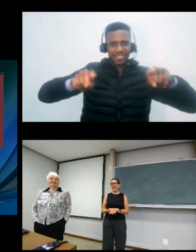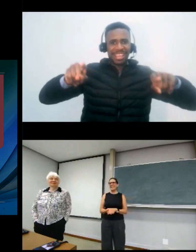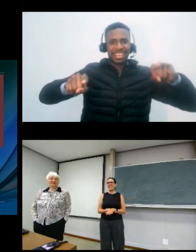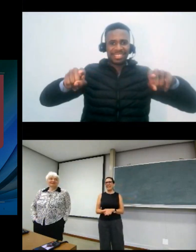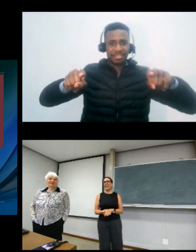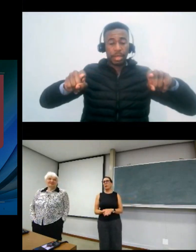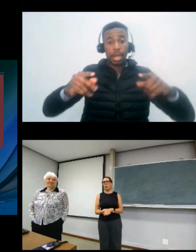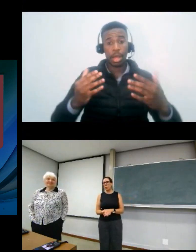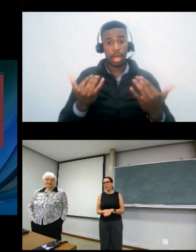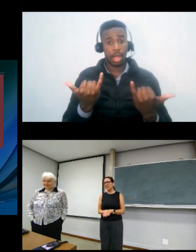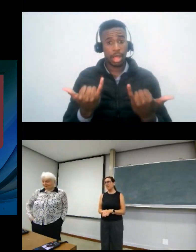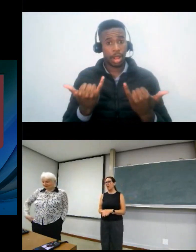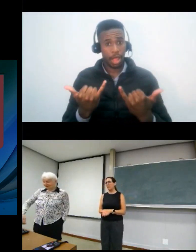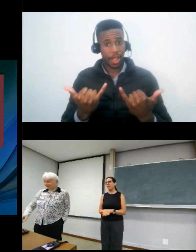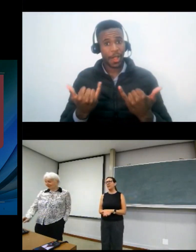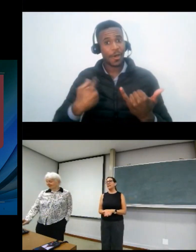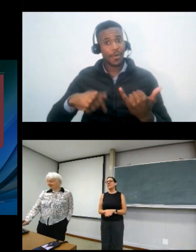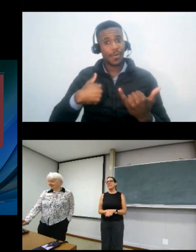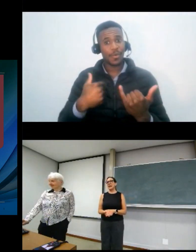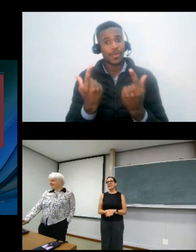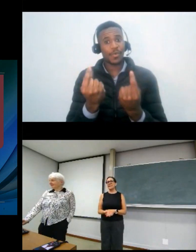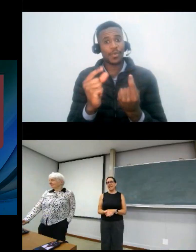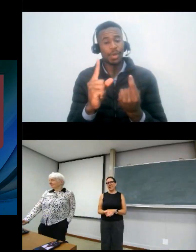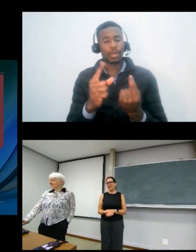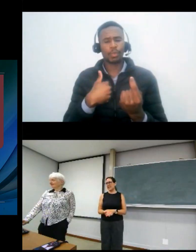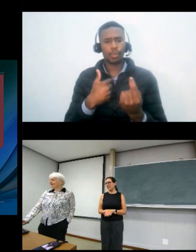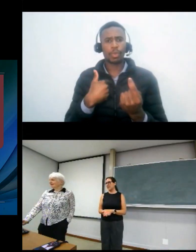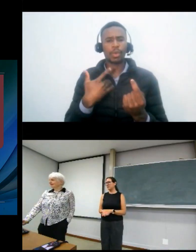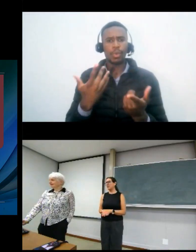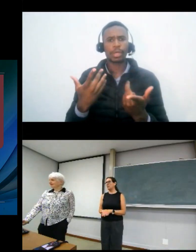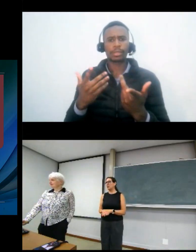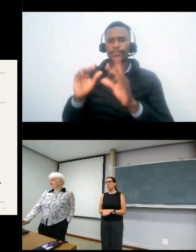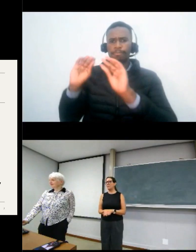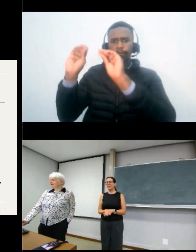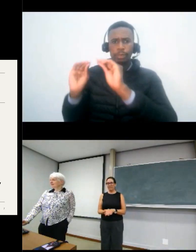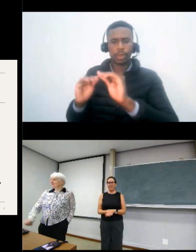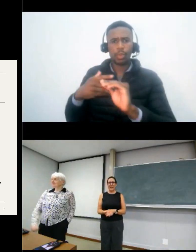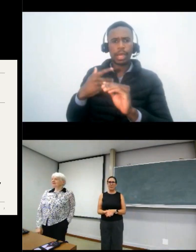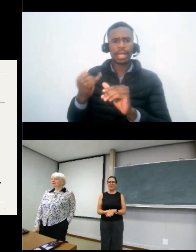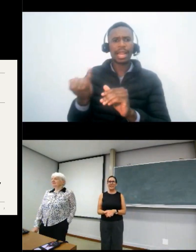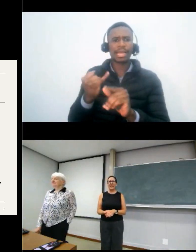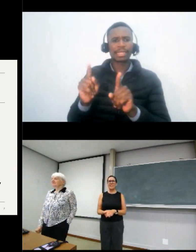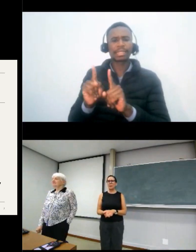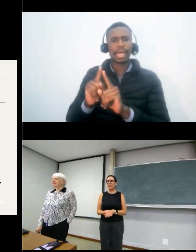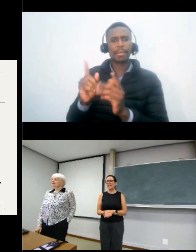is creating a corpus of signed texts, which